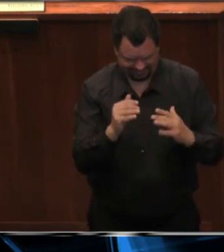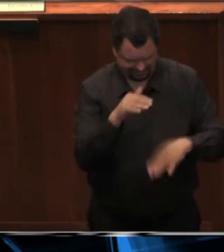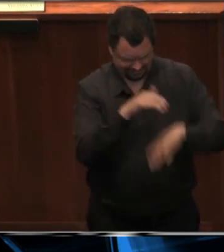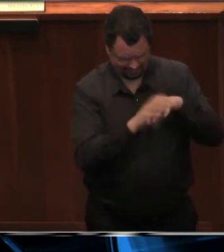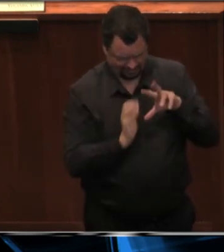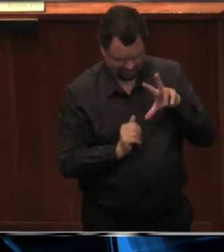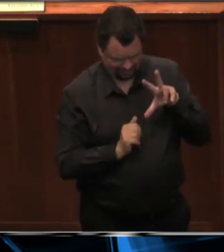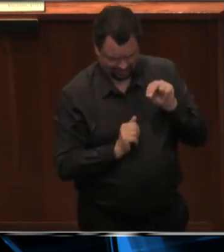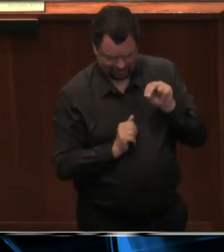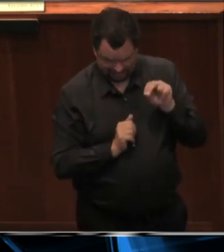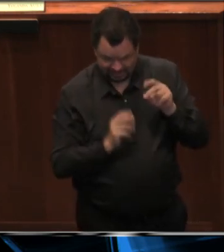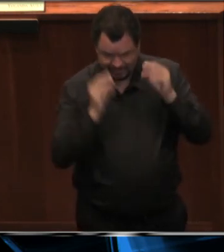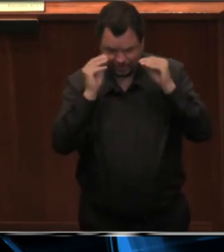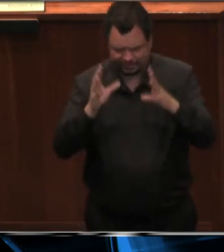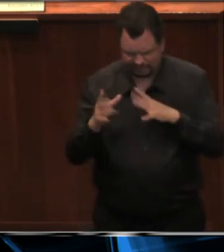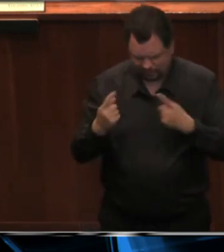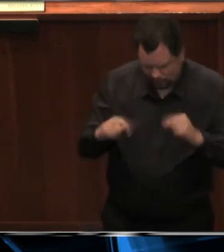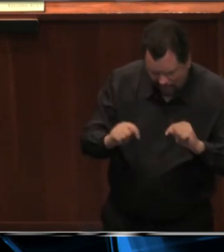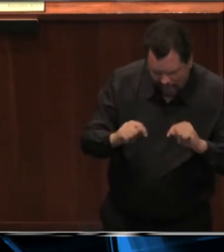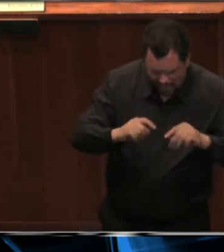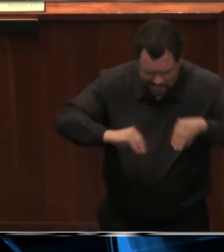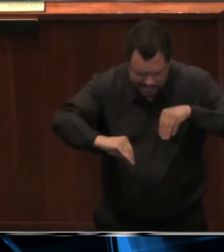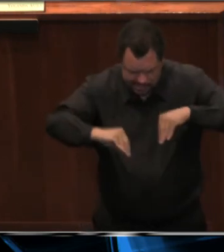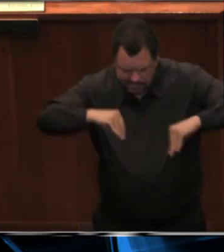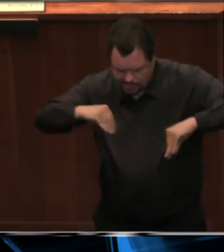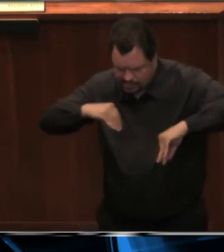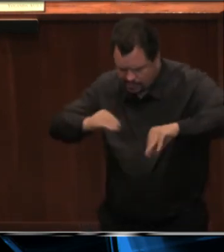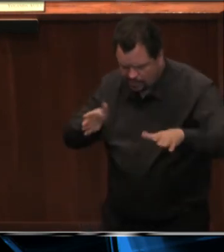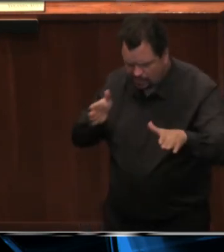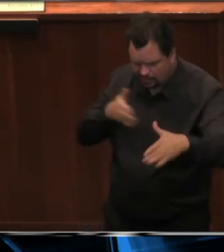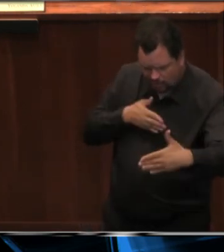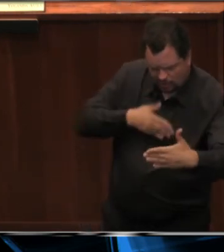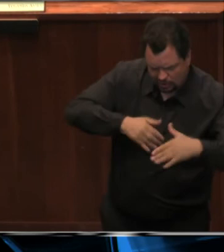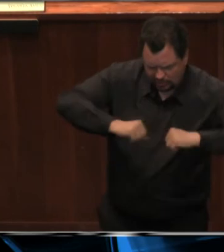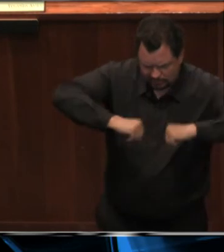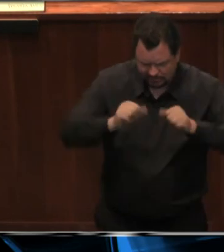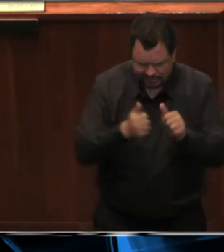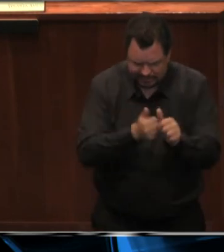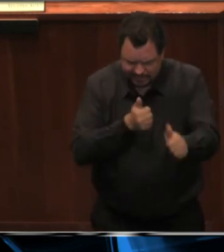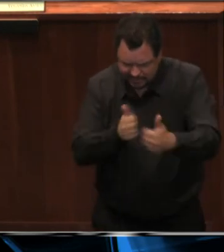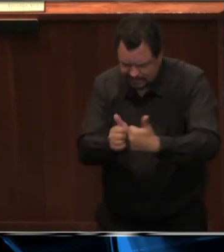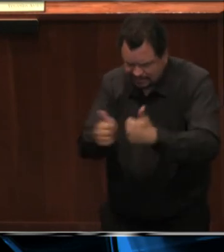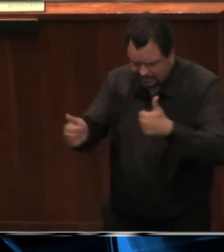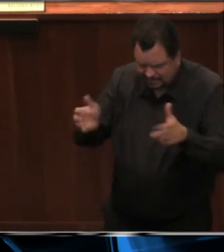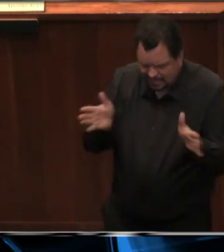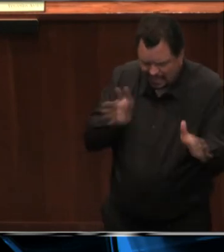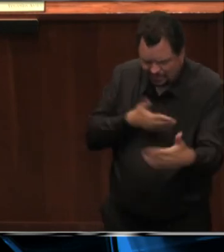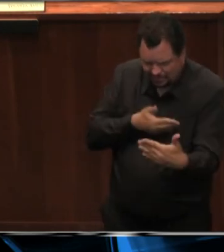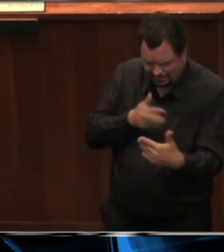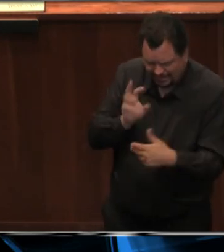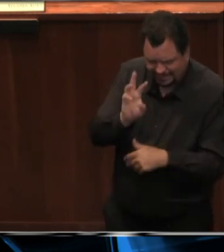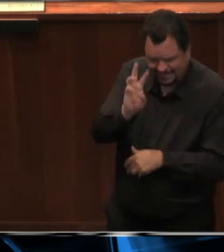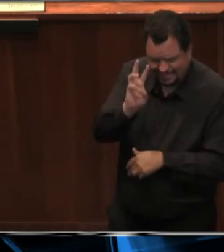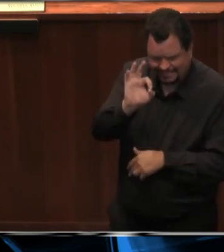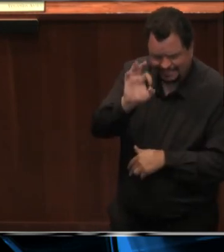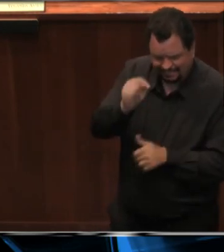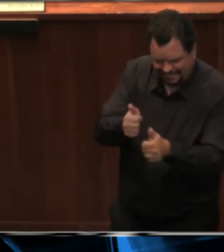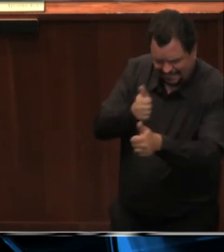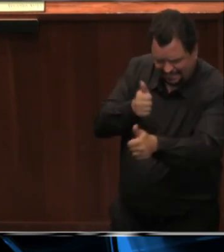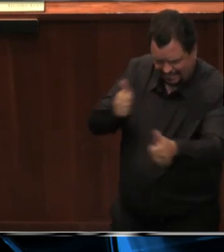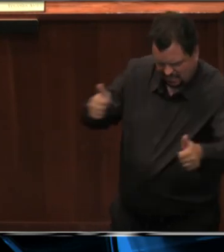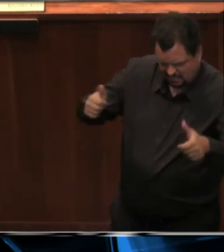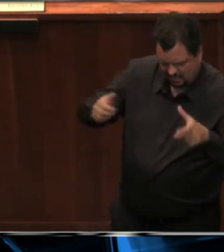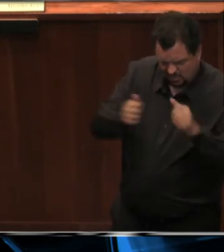determine whether their normal student load would fit in their room. A classroom with 6-foot distancing cannot come close to holding the number of students